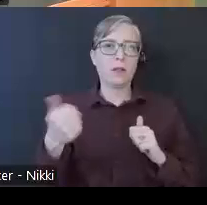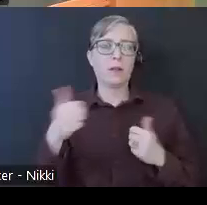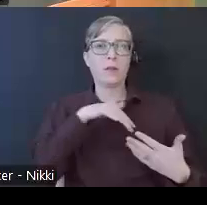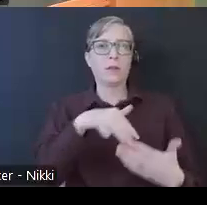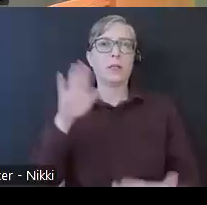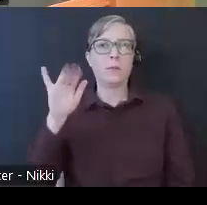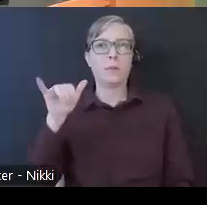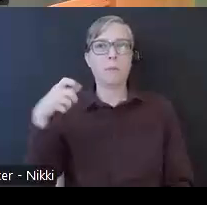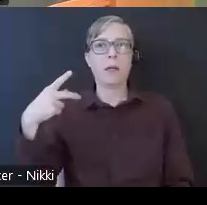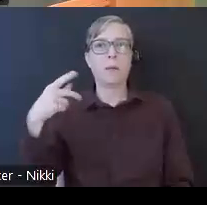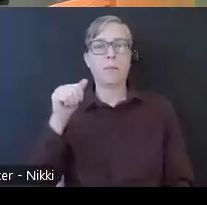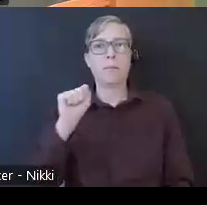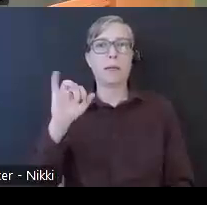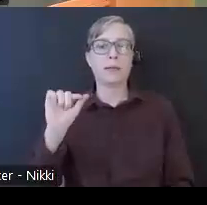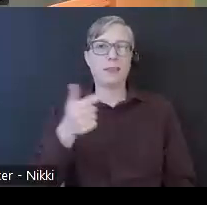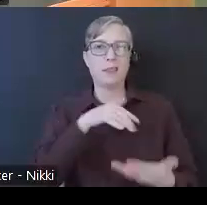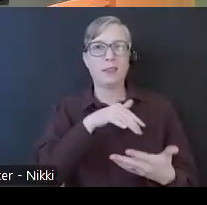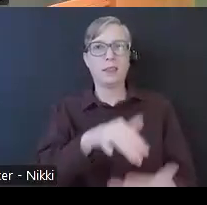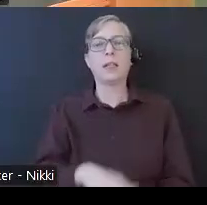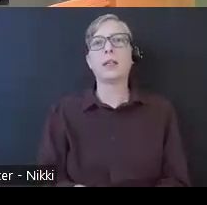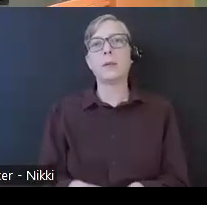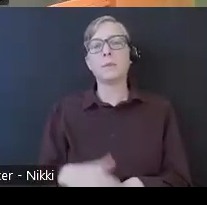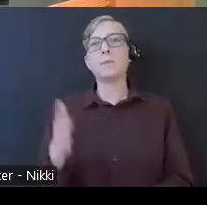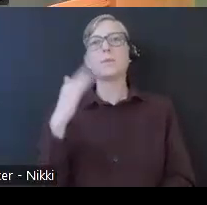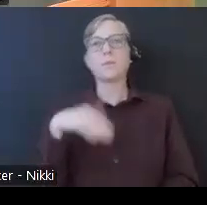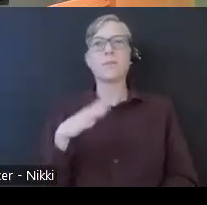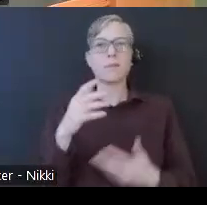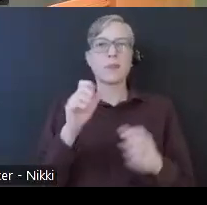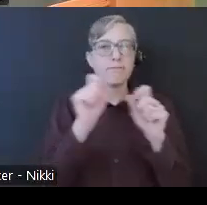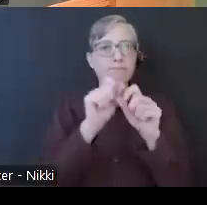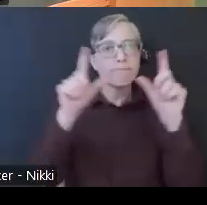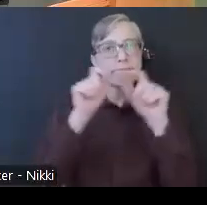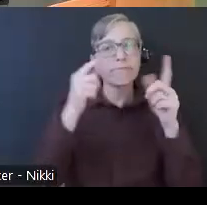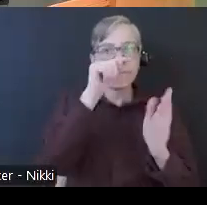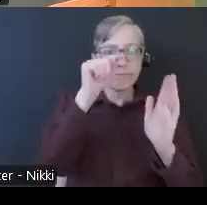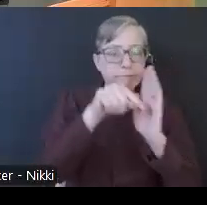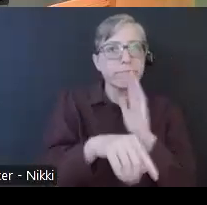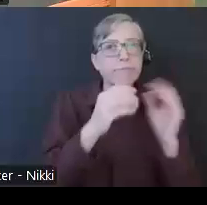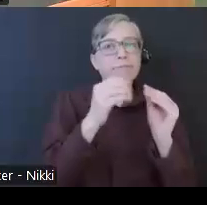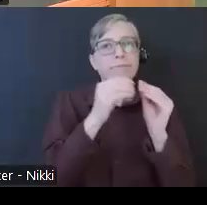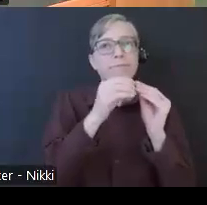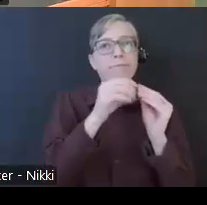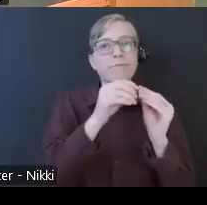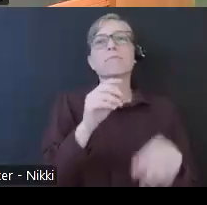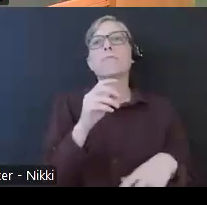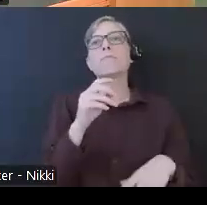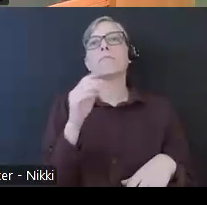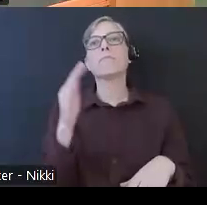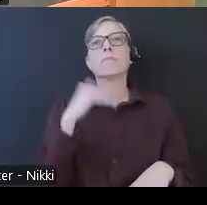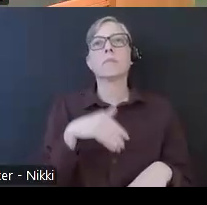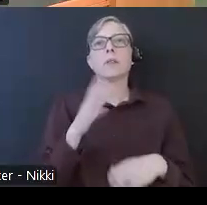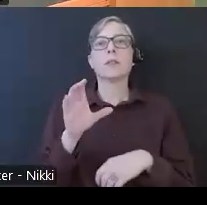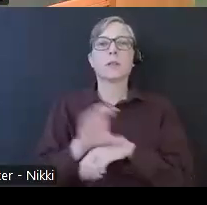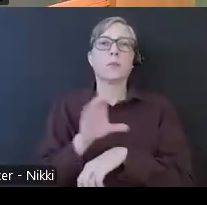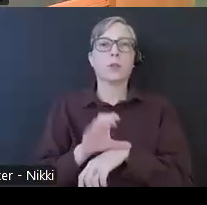the last PHQ, and so on, and then dig deeper. This is the engagement with the computerized CBT program.